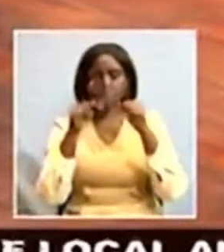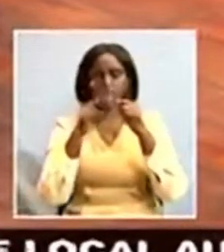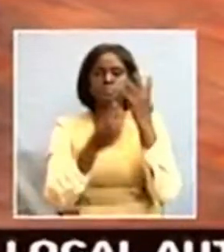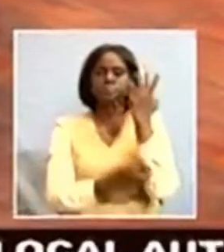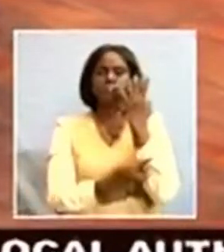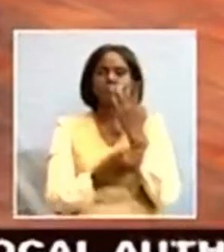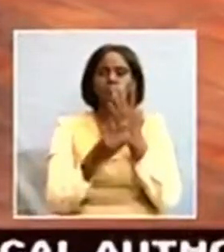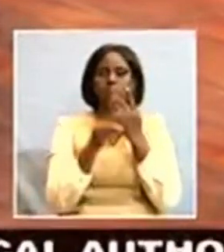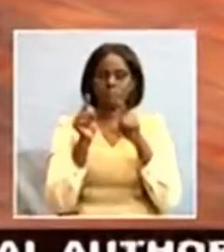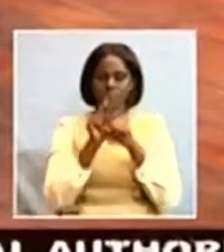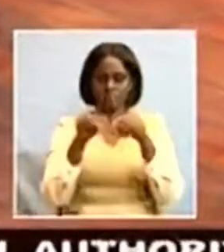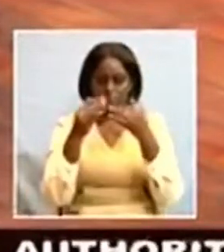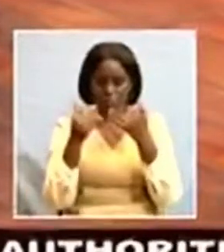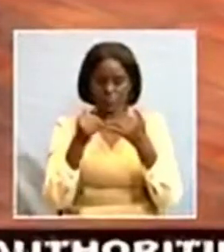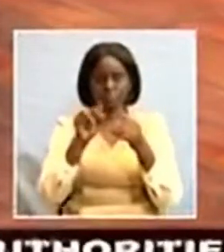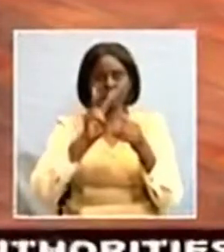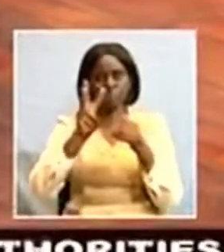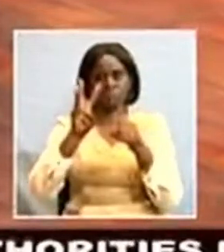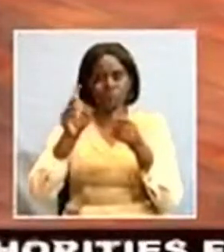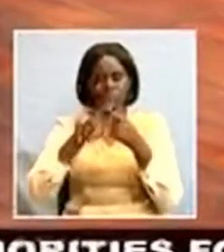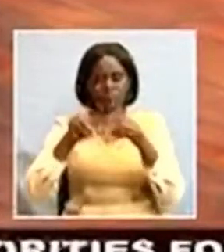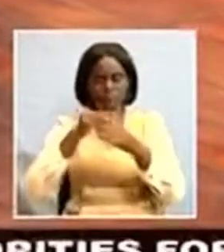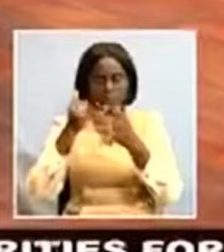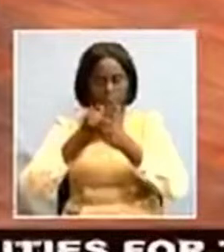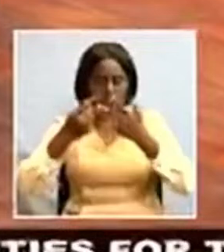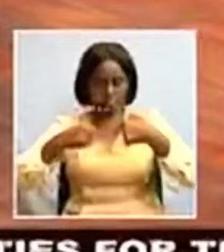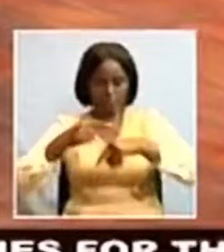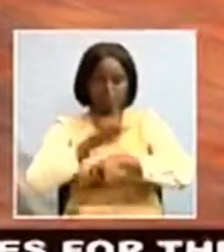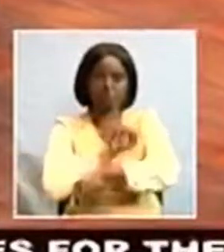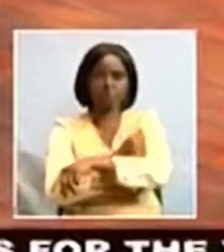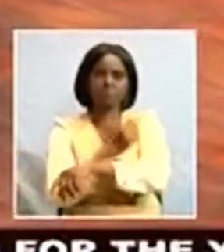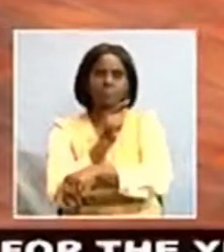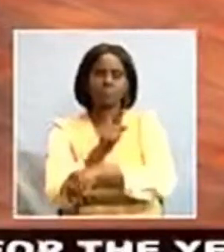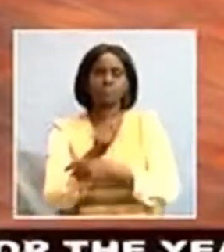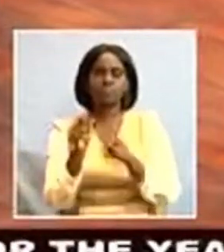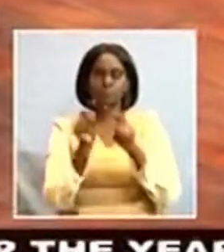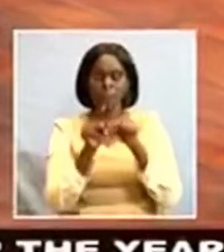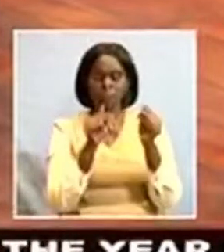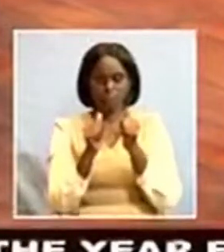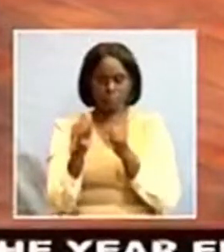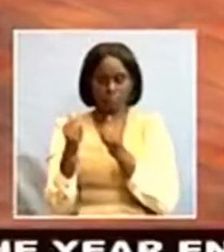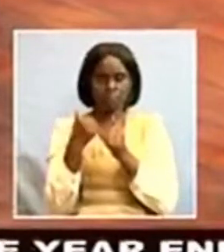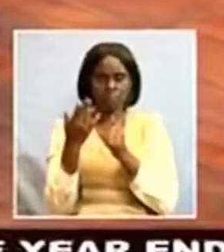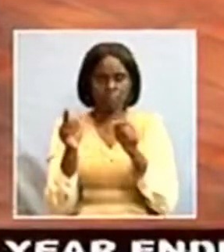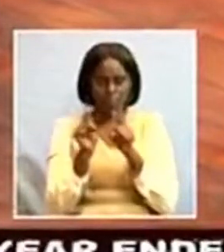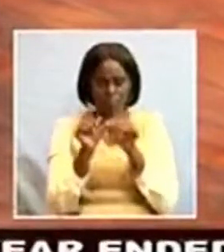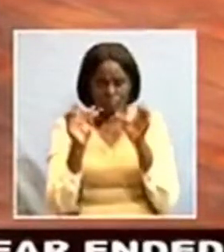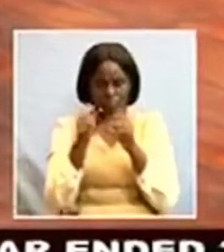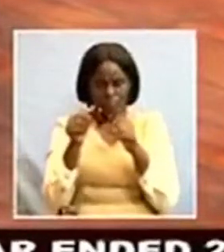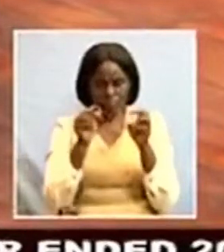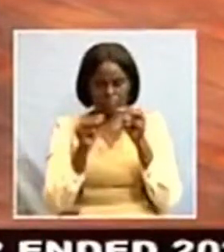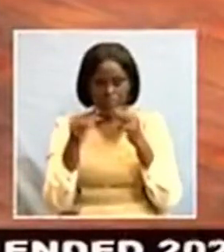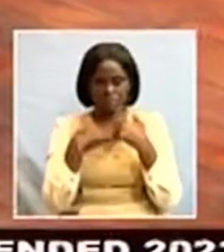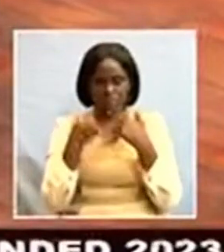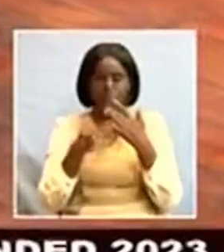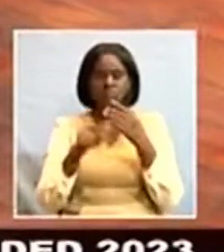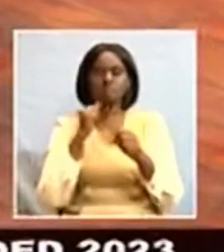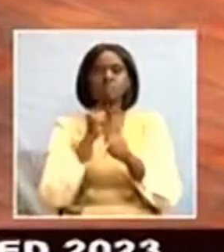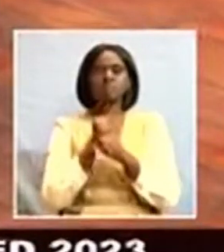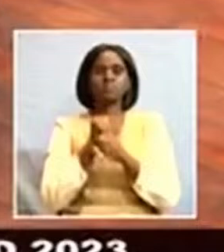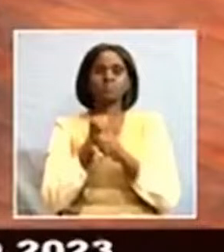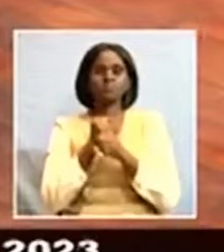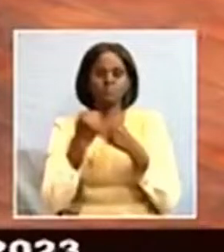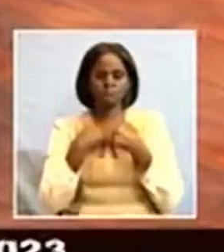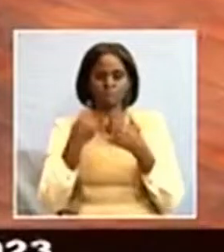Development to provide websites to all local authorities. Action taken, the council management has operationalized